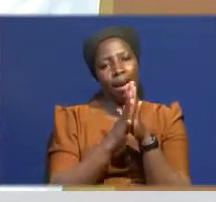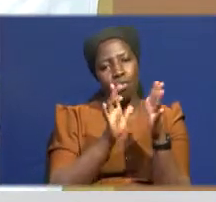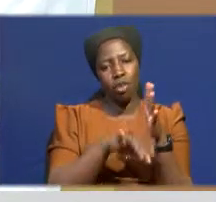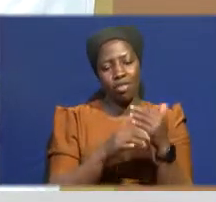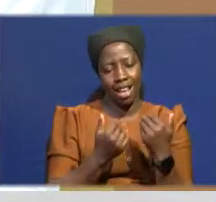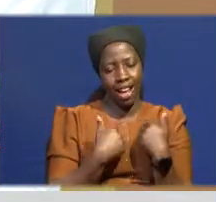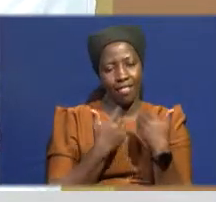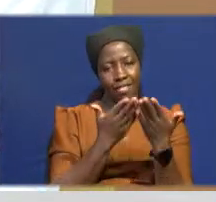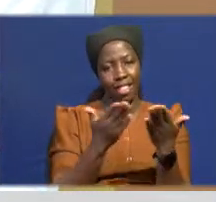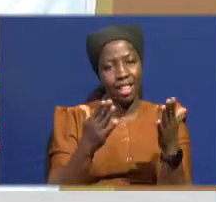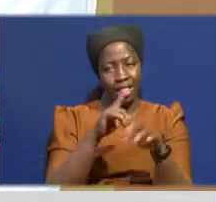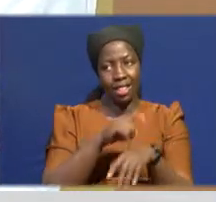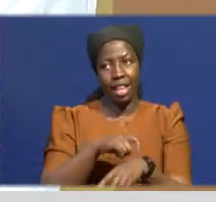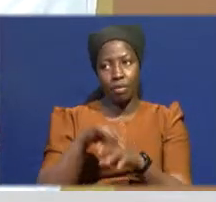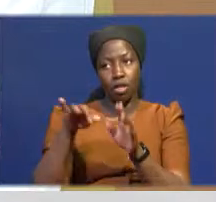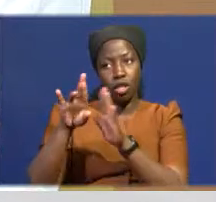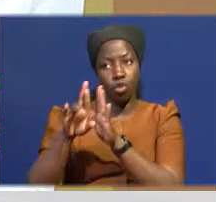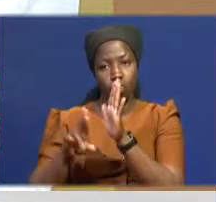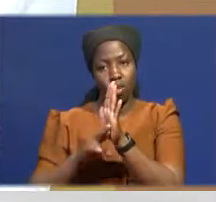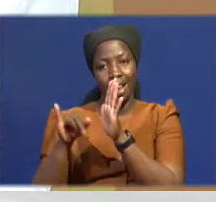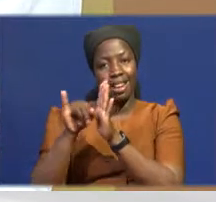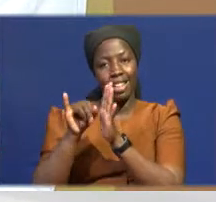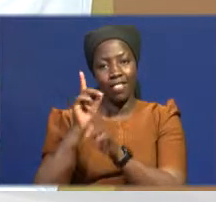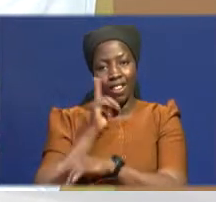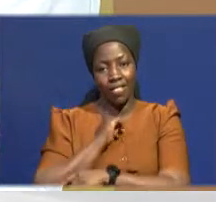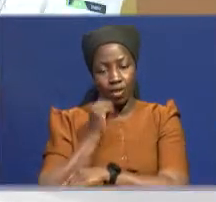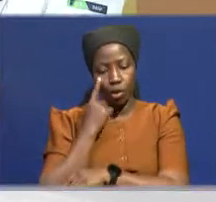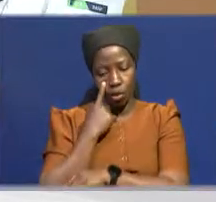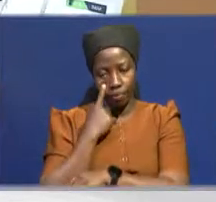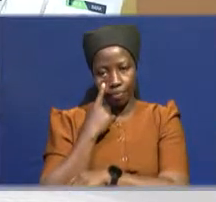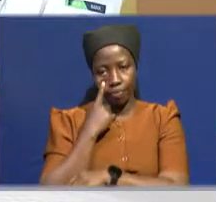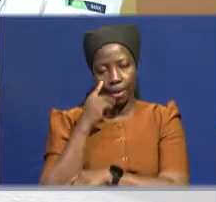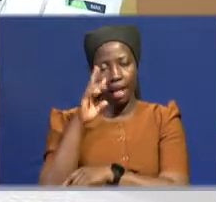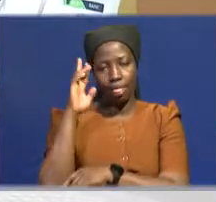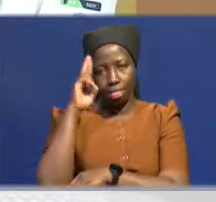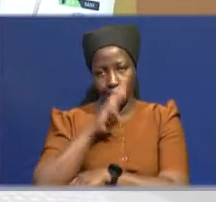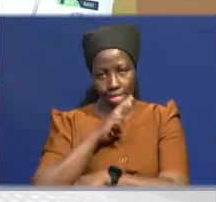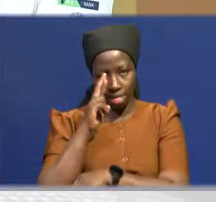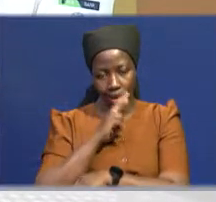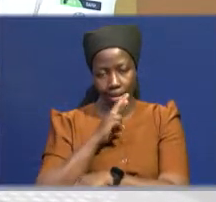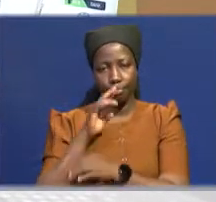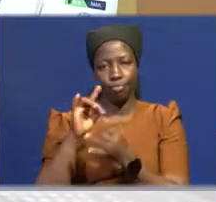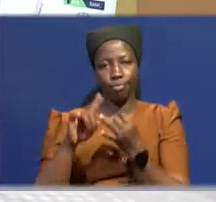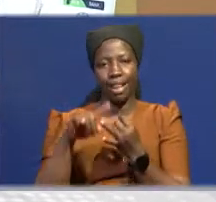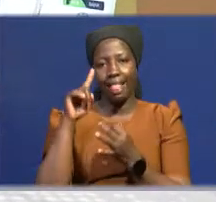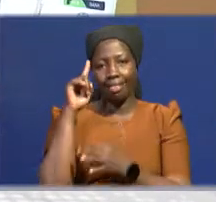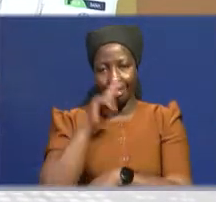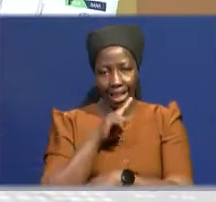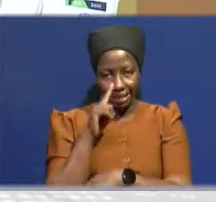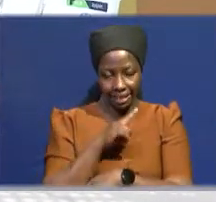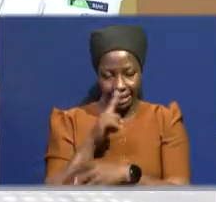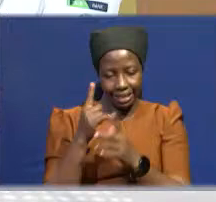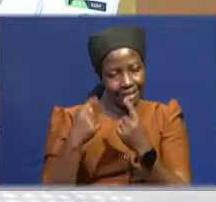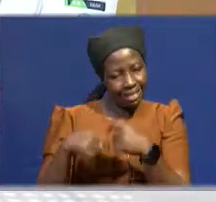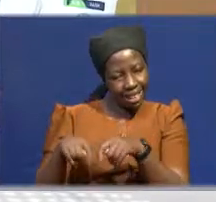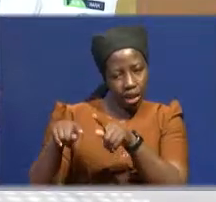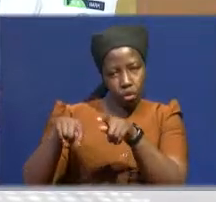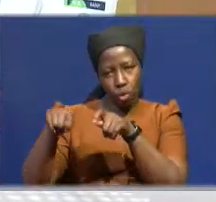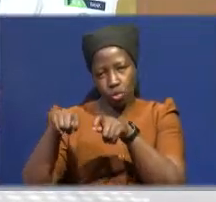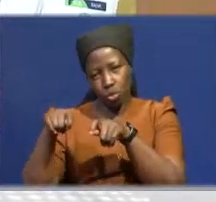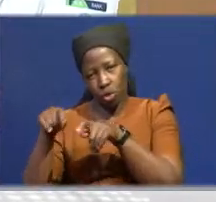route is identified, we look at the risks and then the threats, try to mitigate and prevent